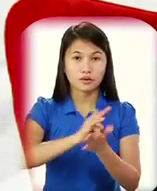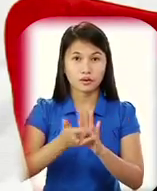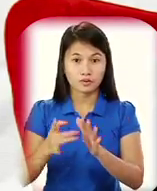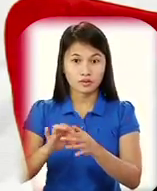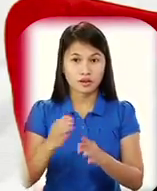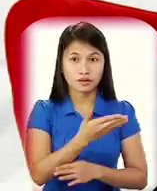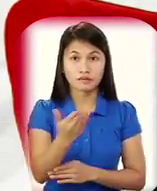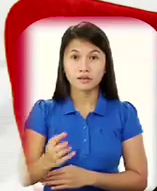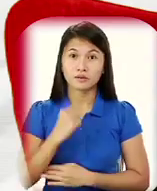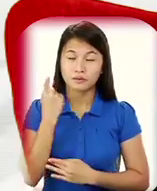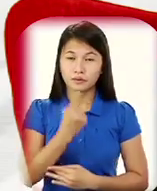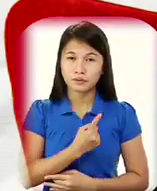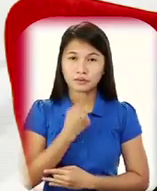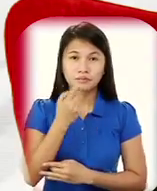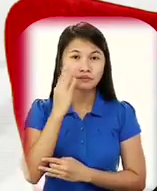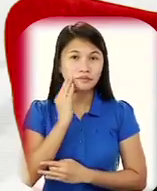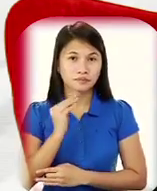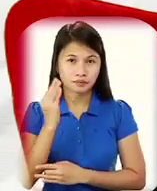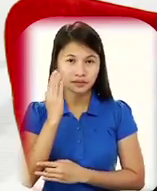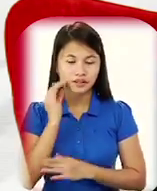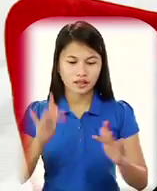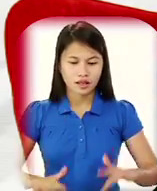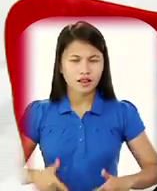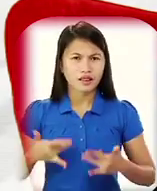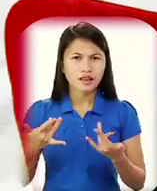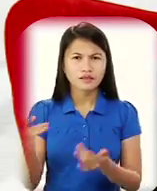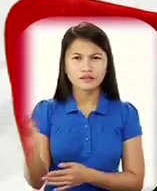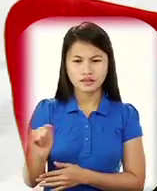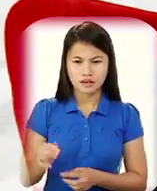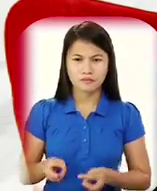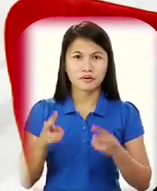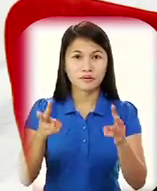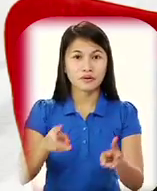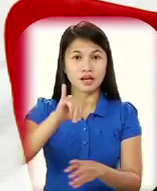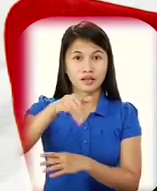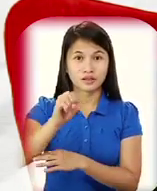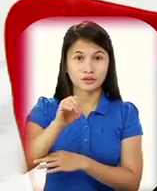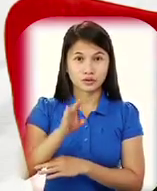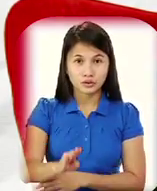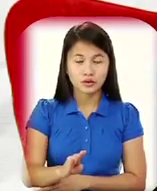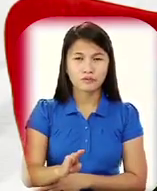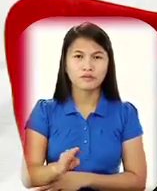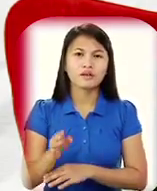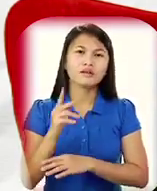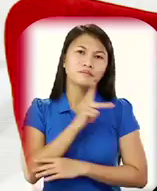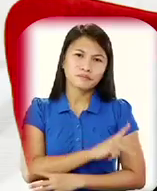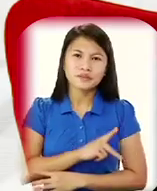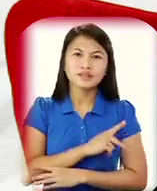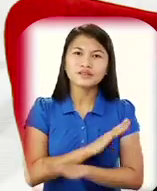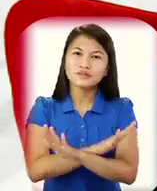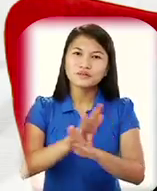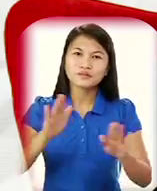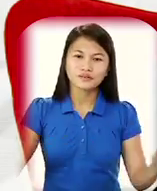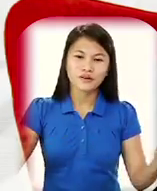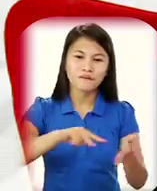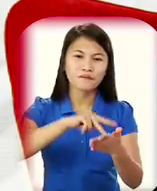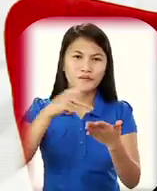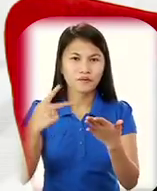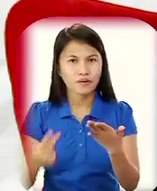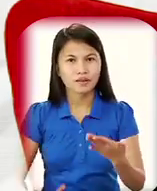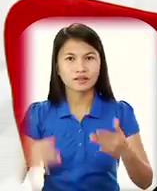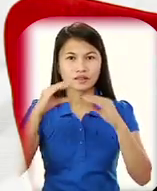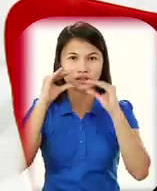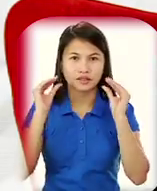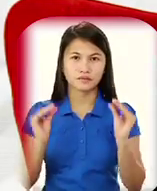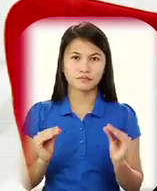especially those of you who experienced life the way Job did, please do not fall